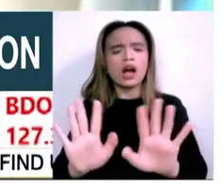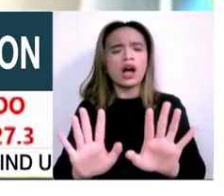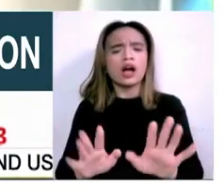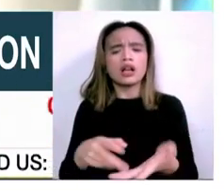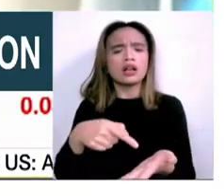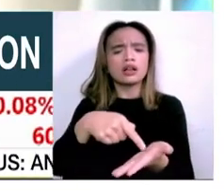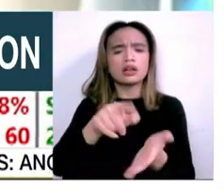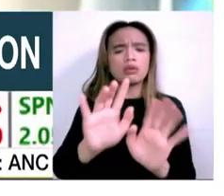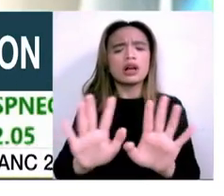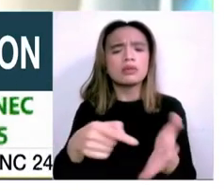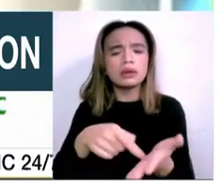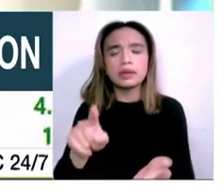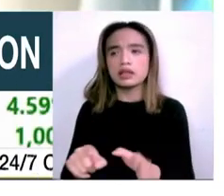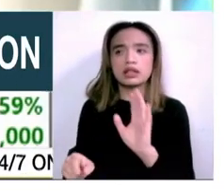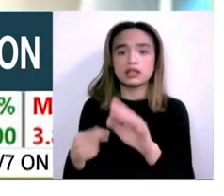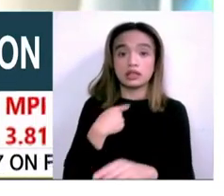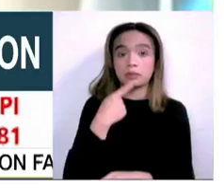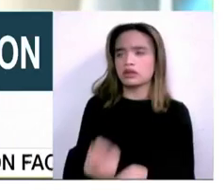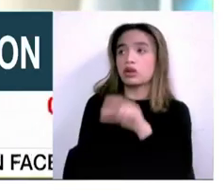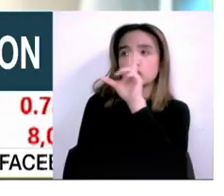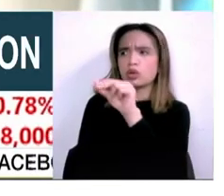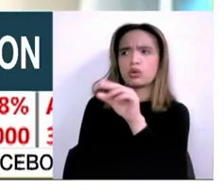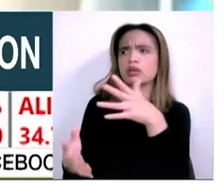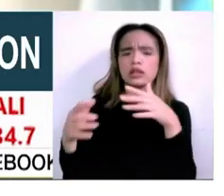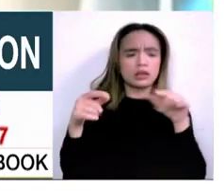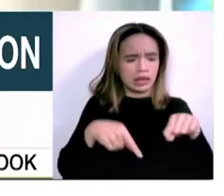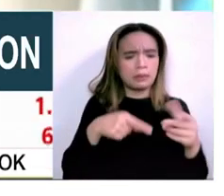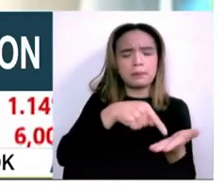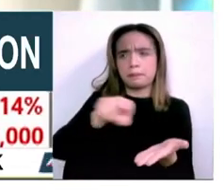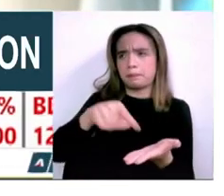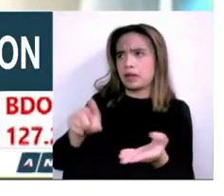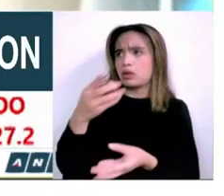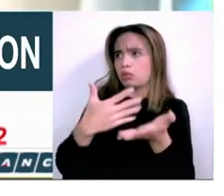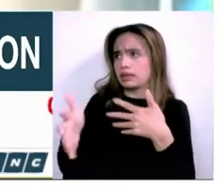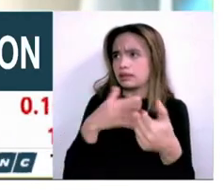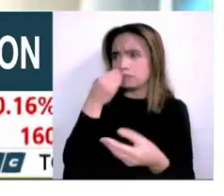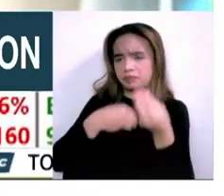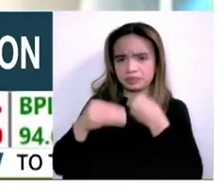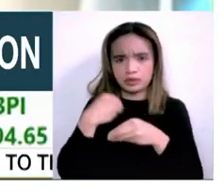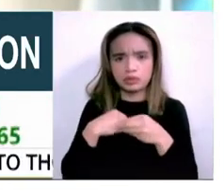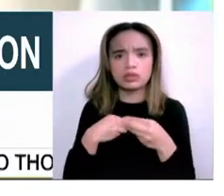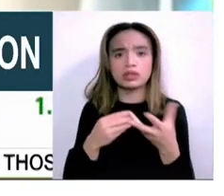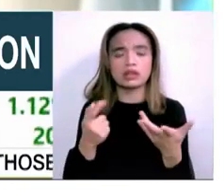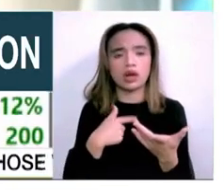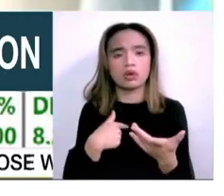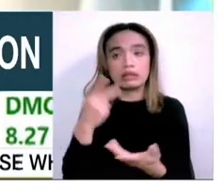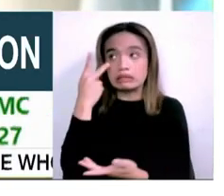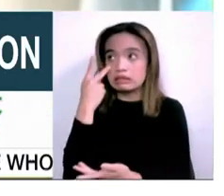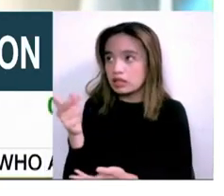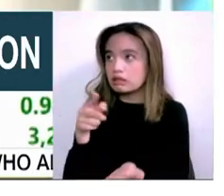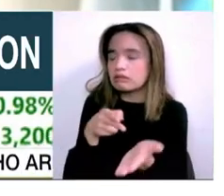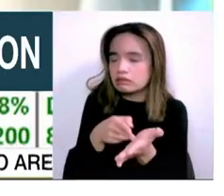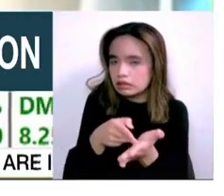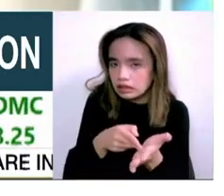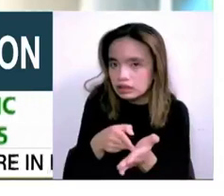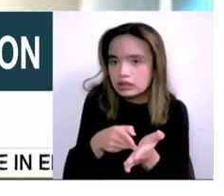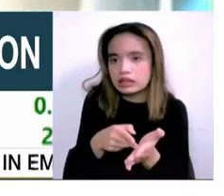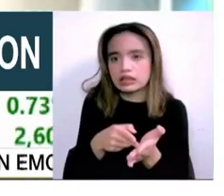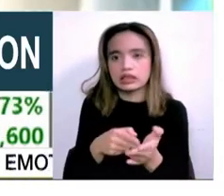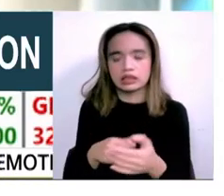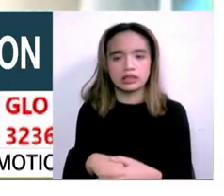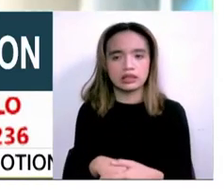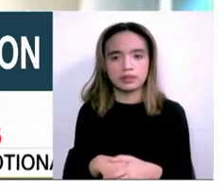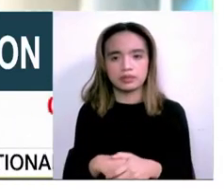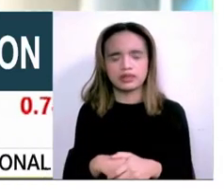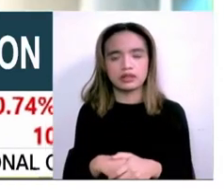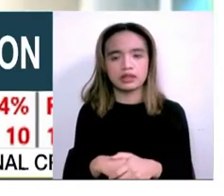po. Babayaran po namin kinain namin. I saw it, you know, yung sincere at saka yung genuineness, sincerity at saka genuineness